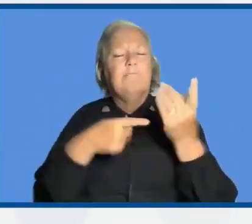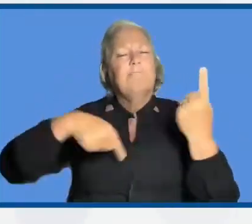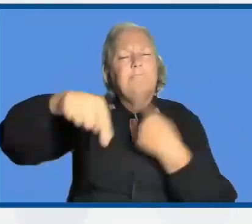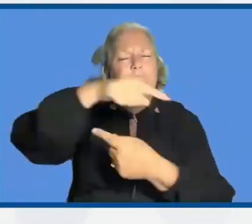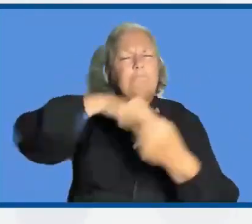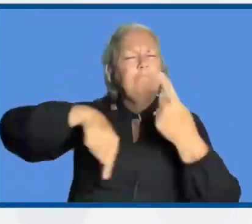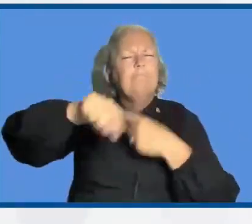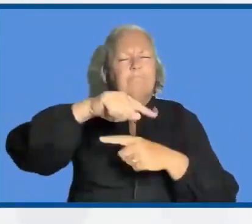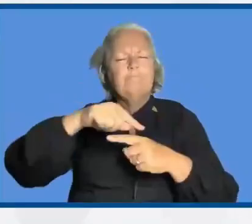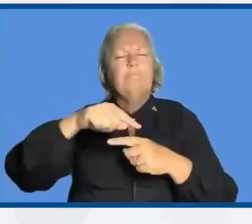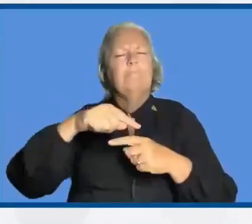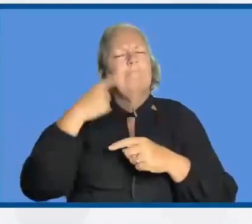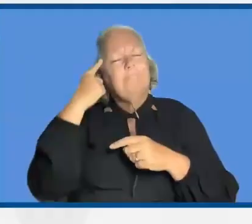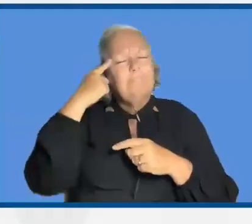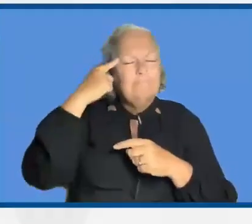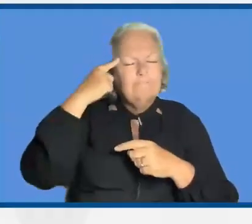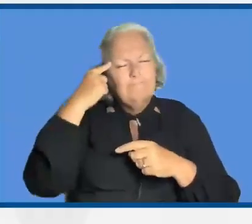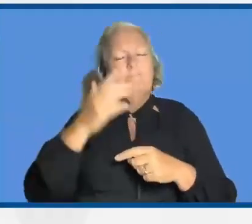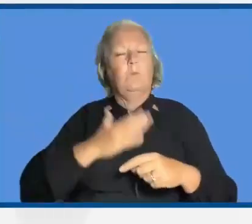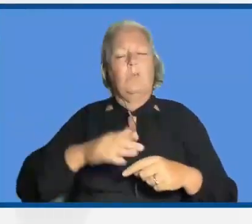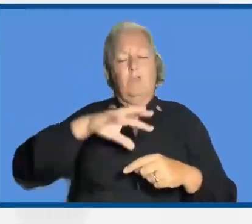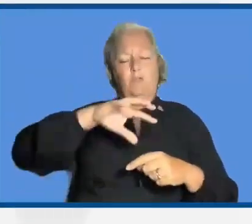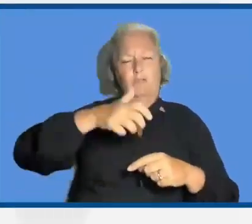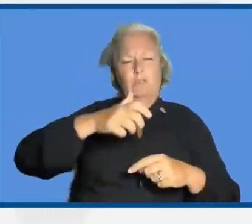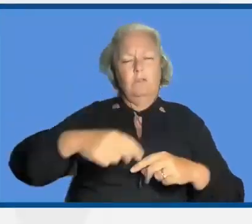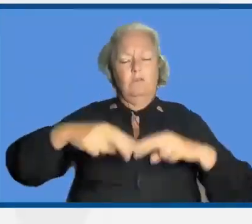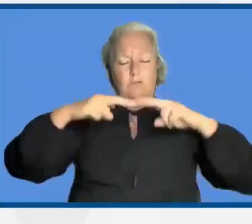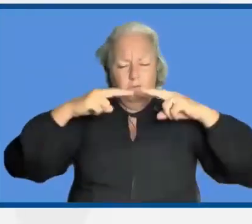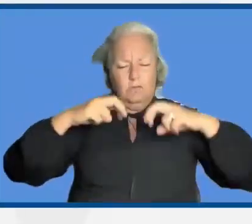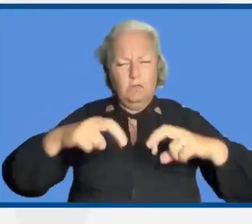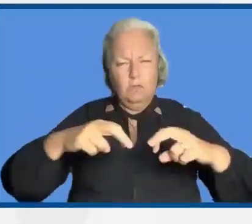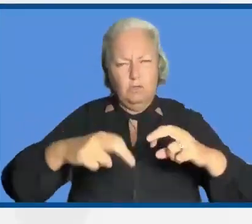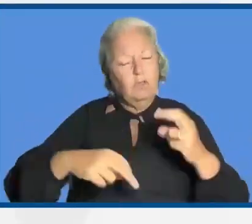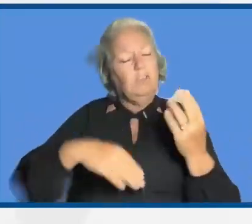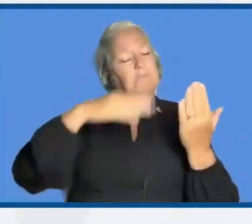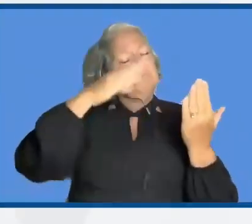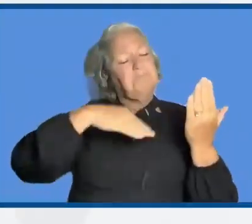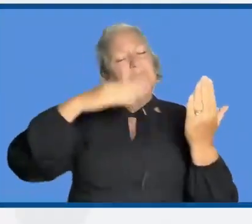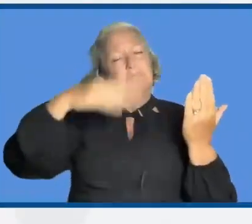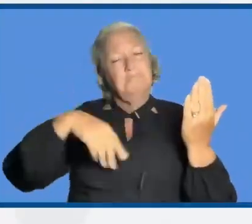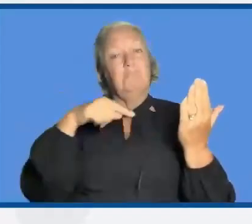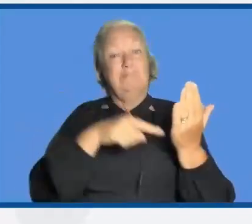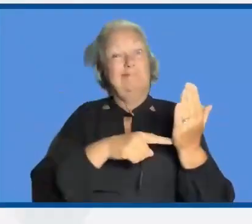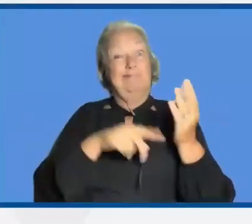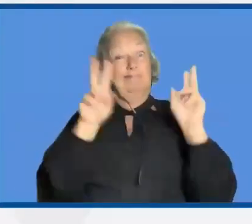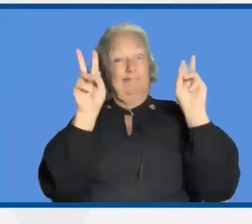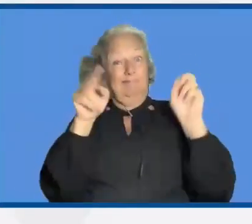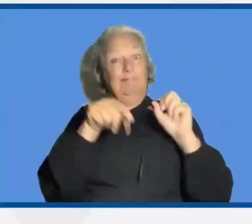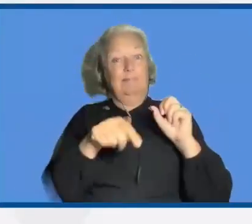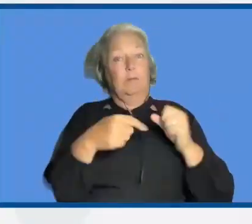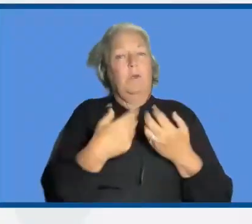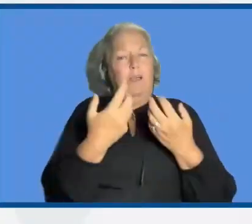regional research agenda on this topic, which has been made available for